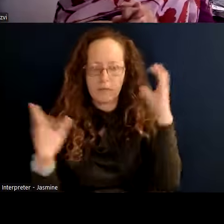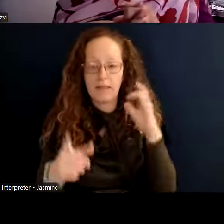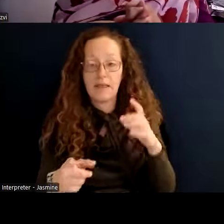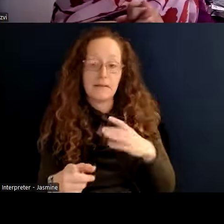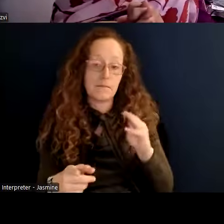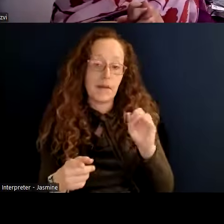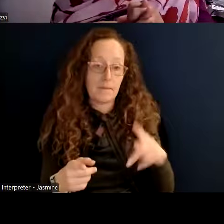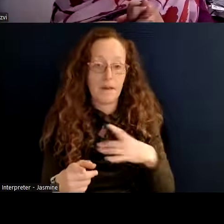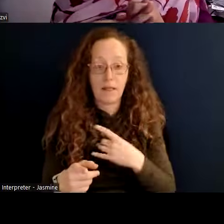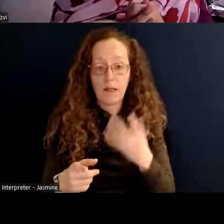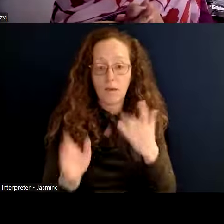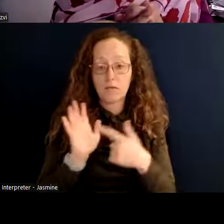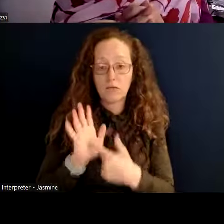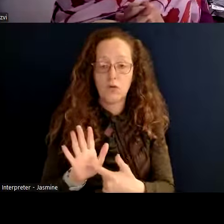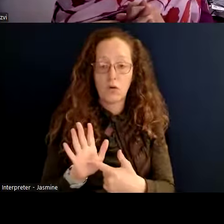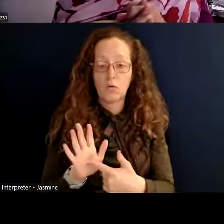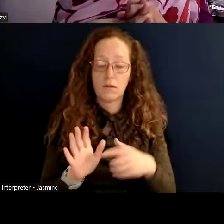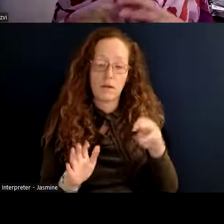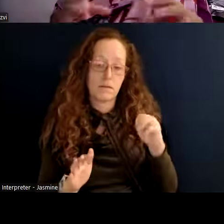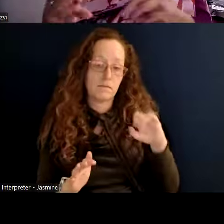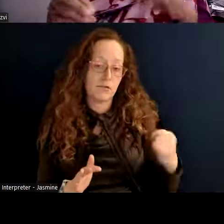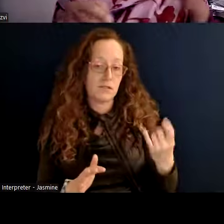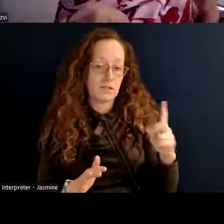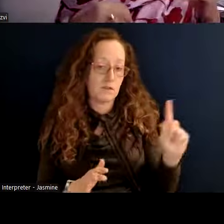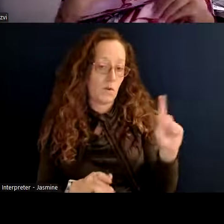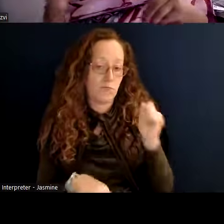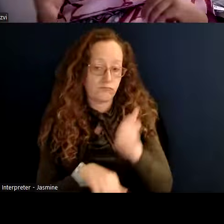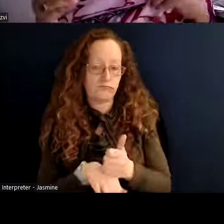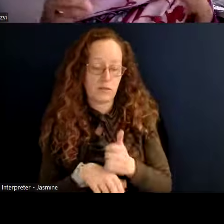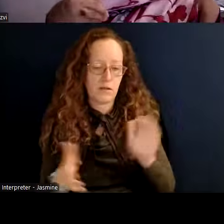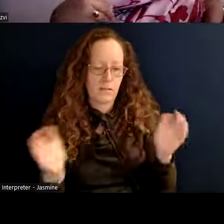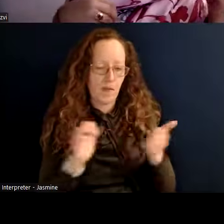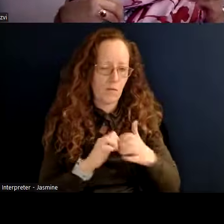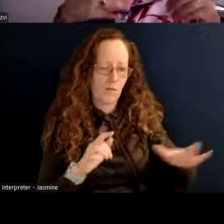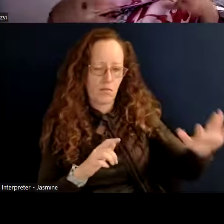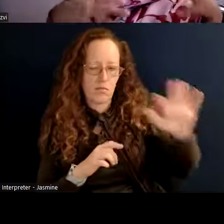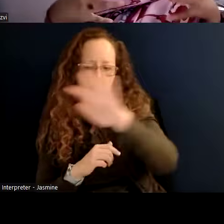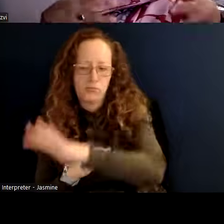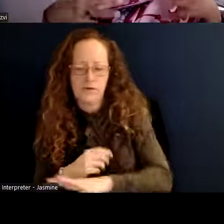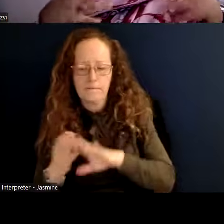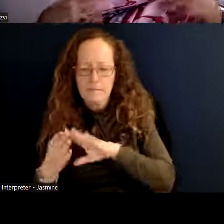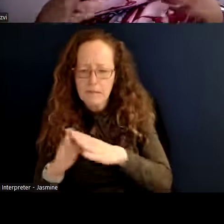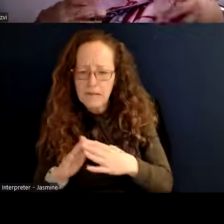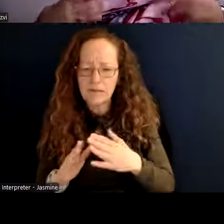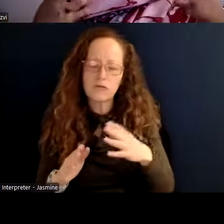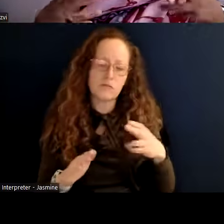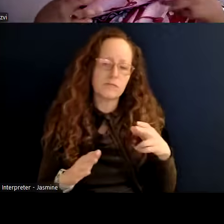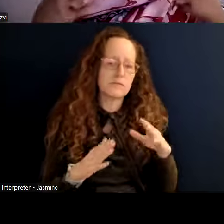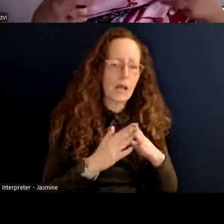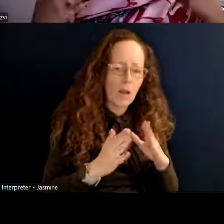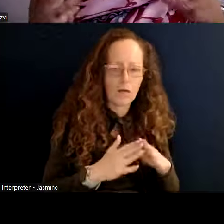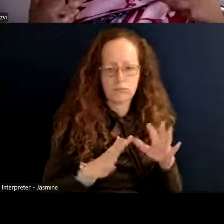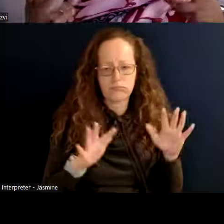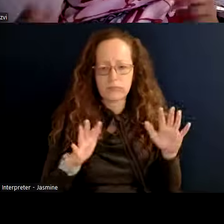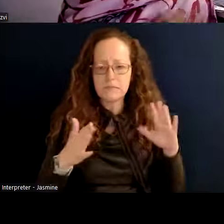of Mohenjo-Daro within a vibrant landscape of many other smaller villages and hamlets and towns and cities to give us a sense of